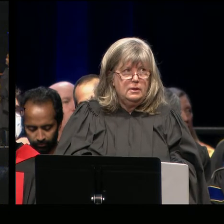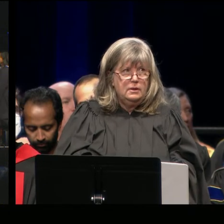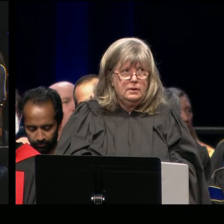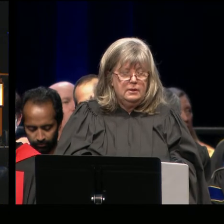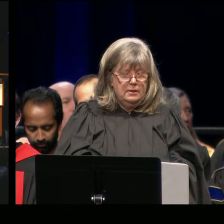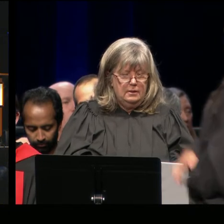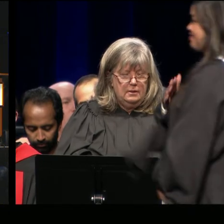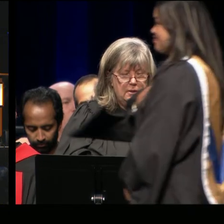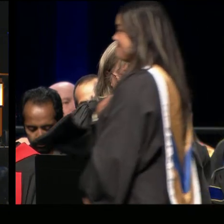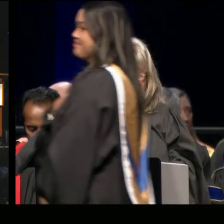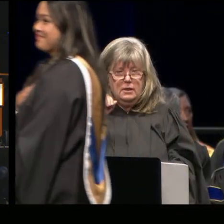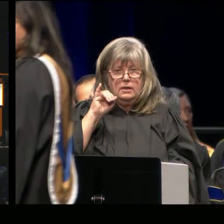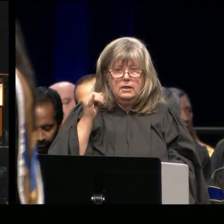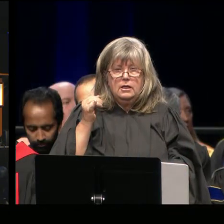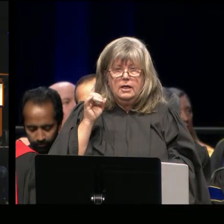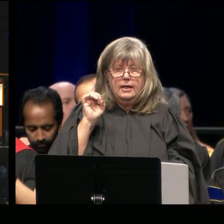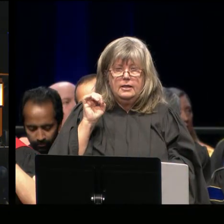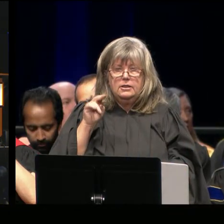Jenny Kianzon.